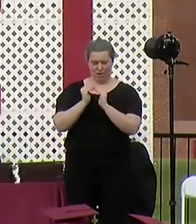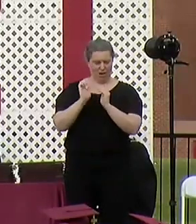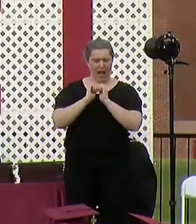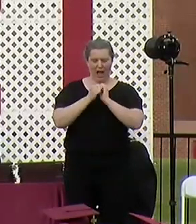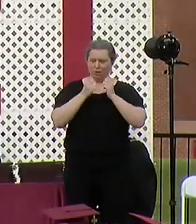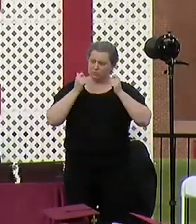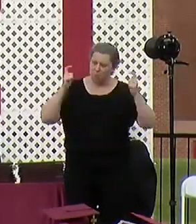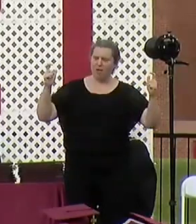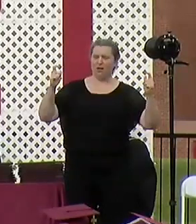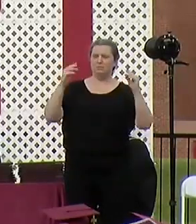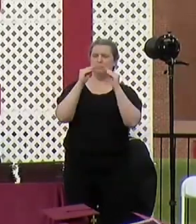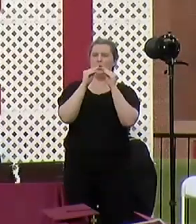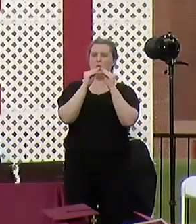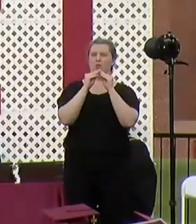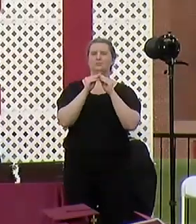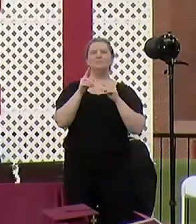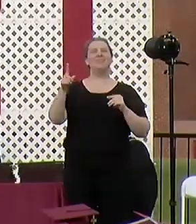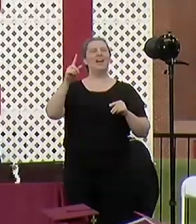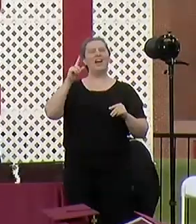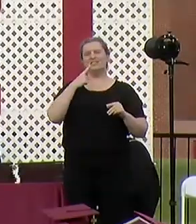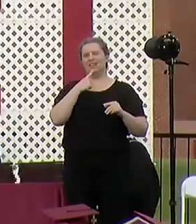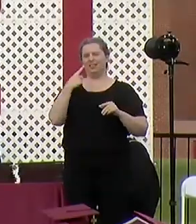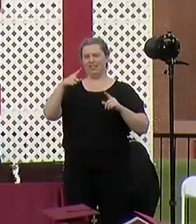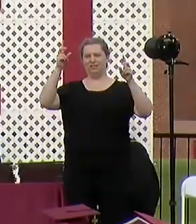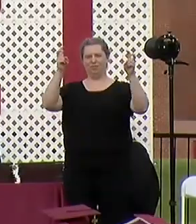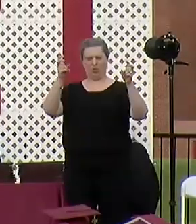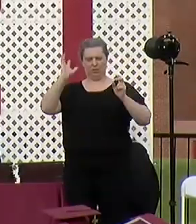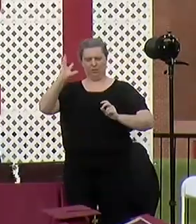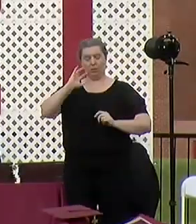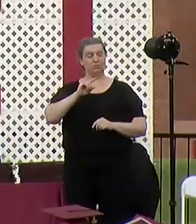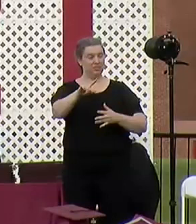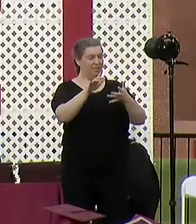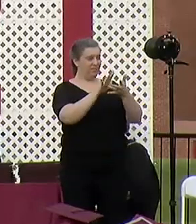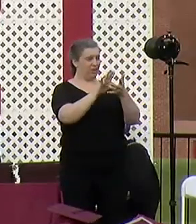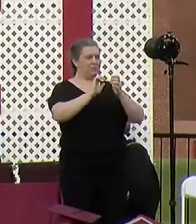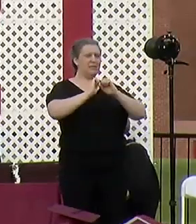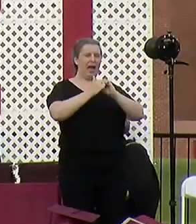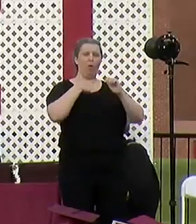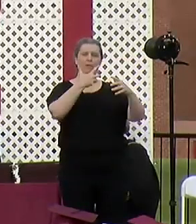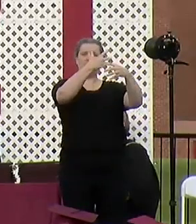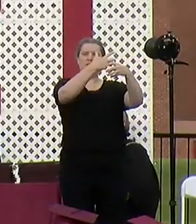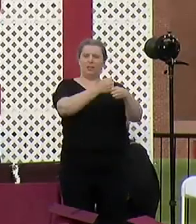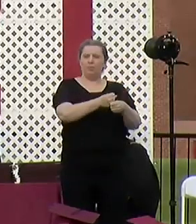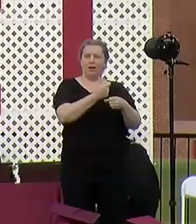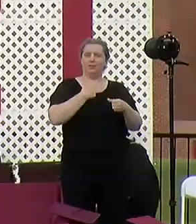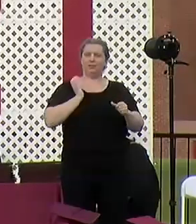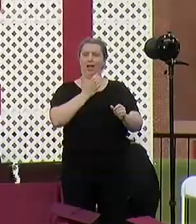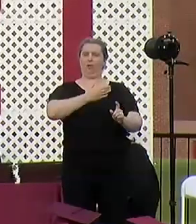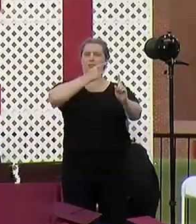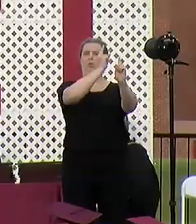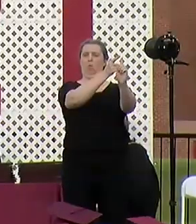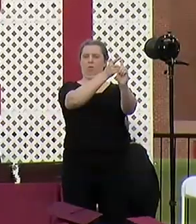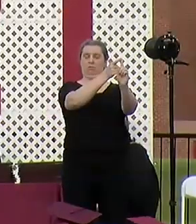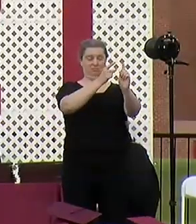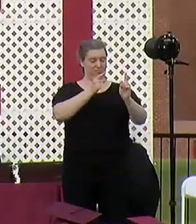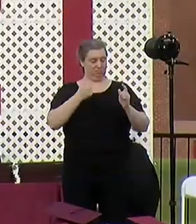you. You've heard me use this phrase before. Since you were freshmen, it's how I've summarized our ultimate goal. What we're